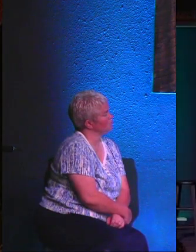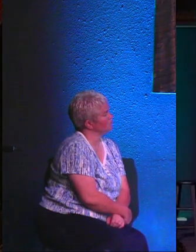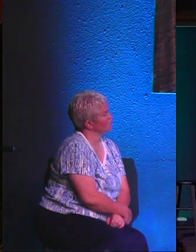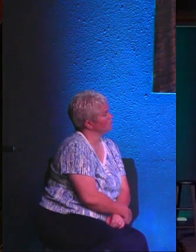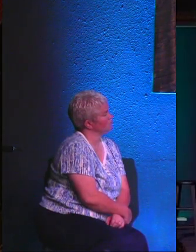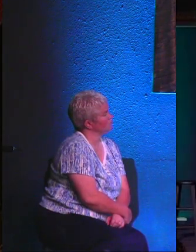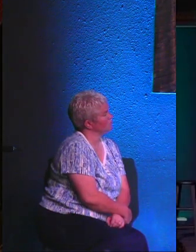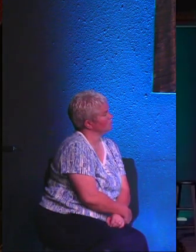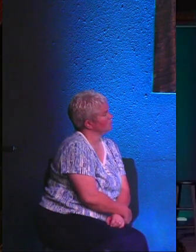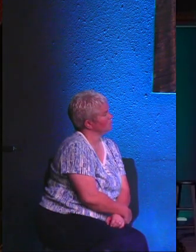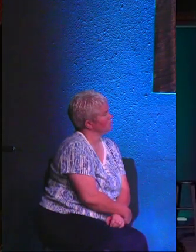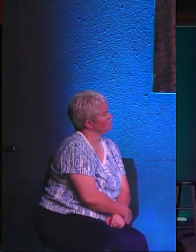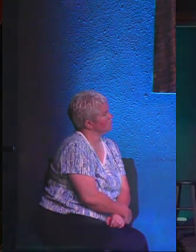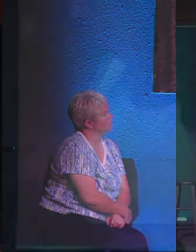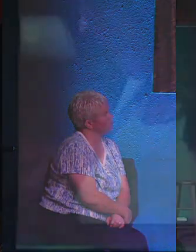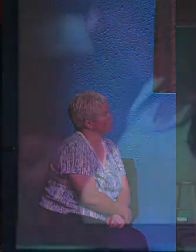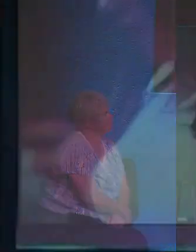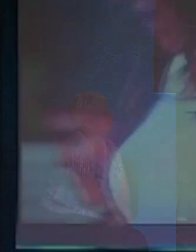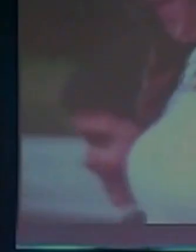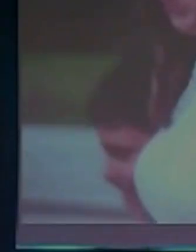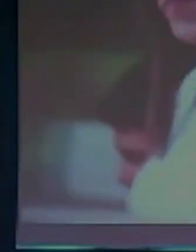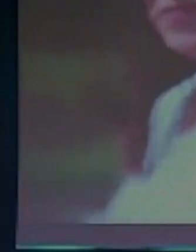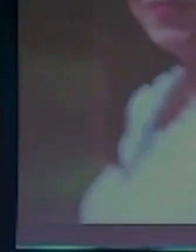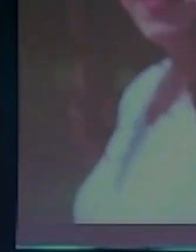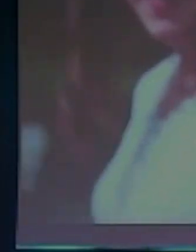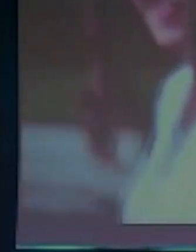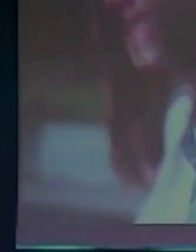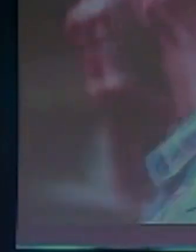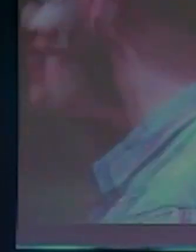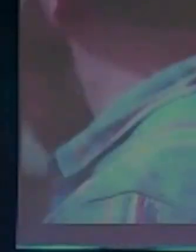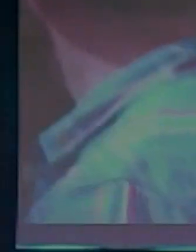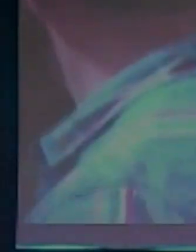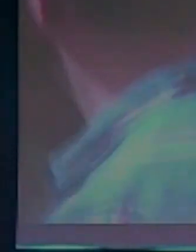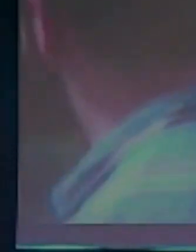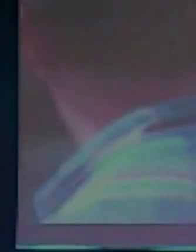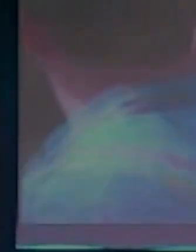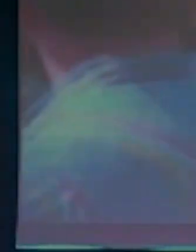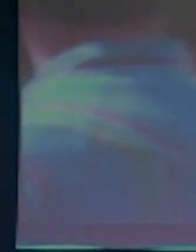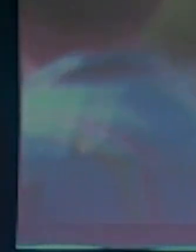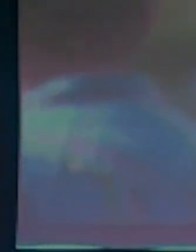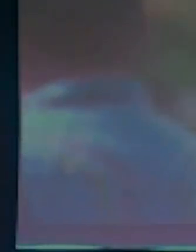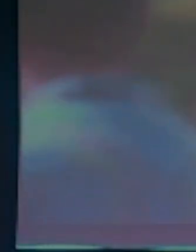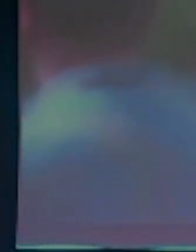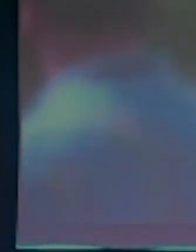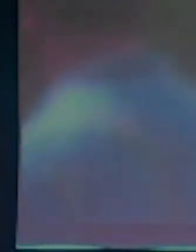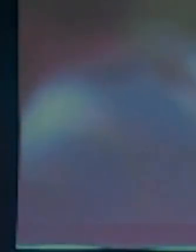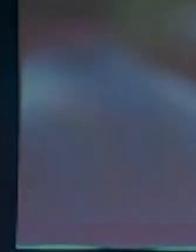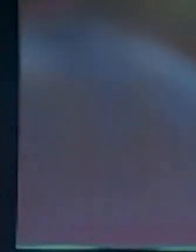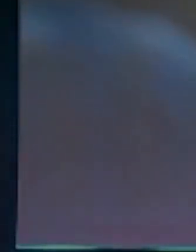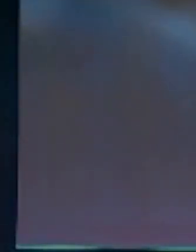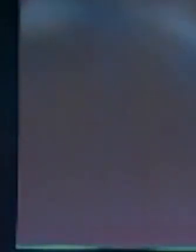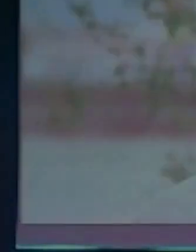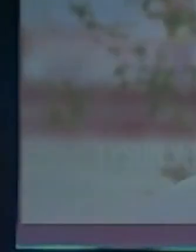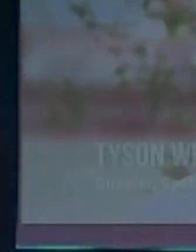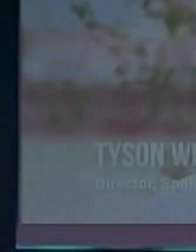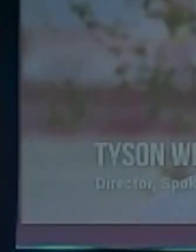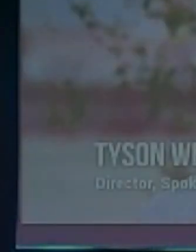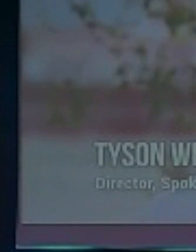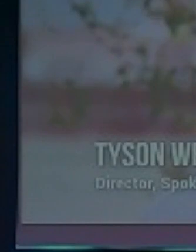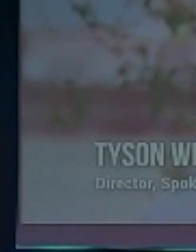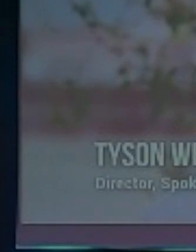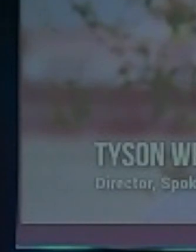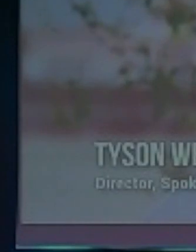comprehensive approach helps us put hope within reach of every addict and make lifelong disciples. Hope has a